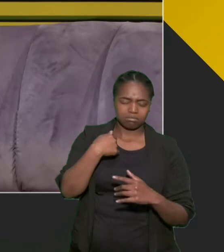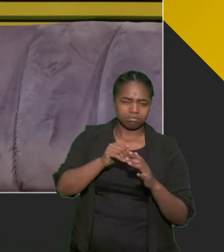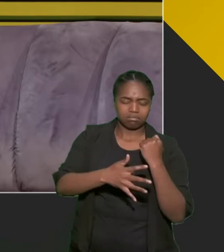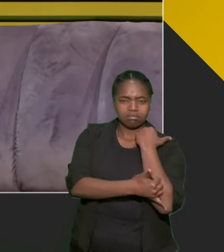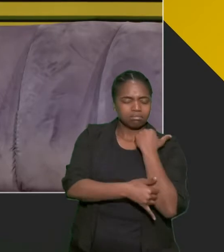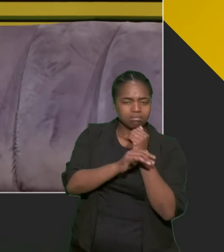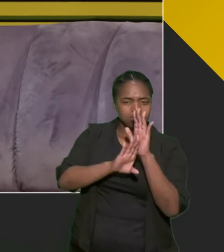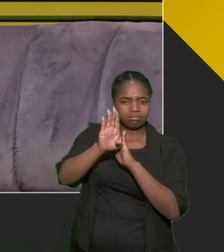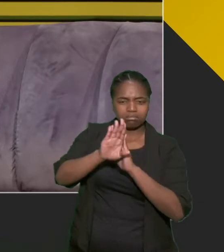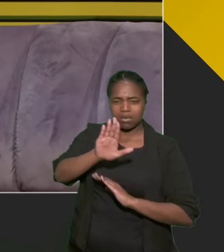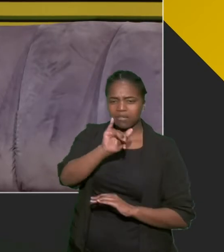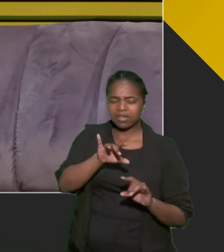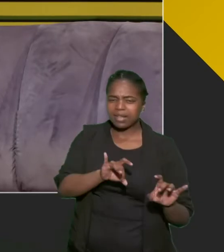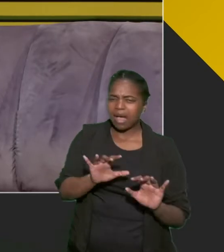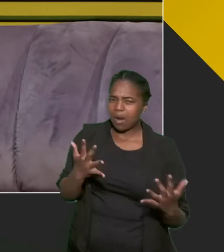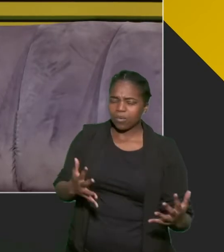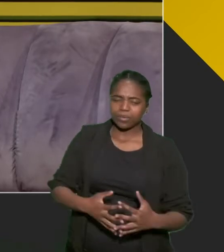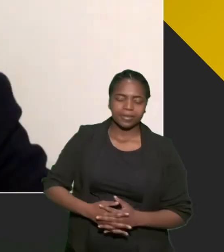in Africa?